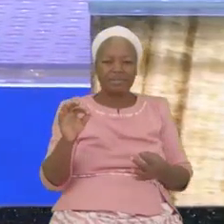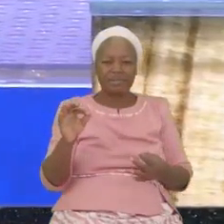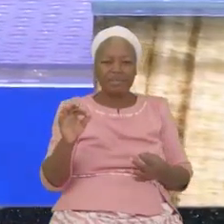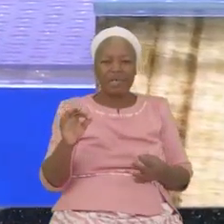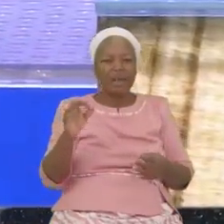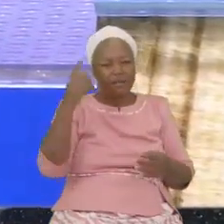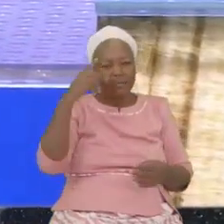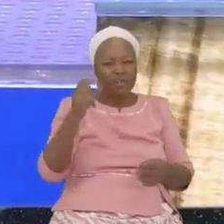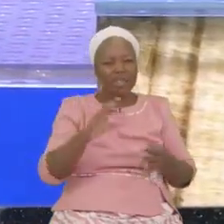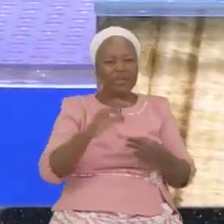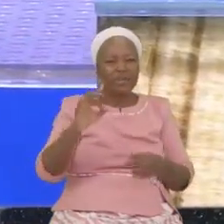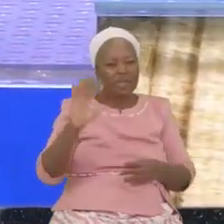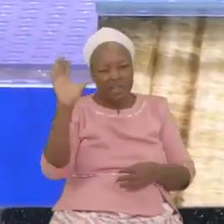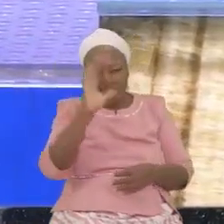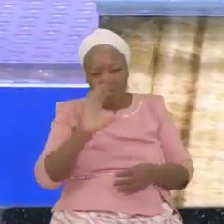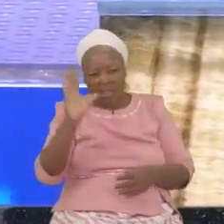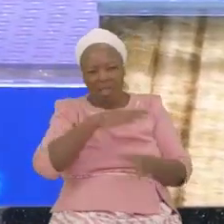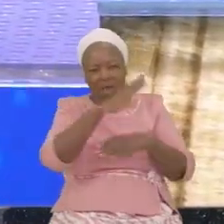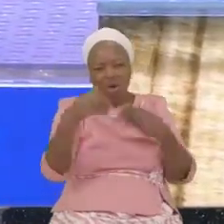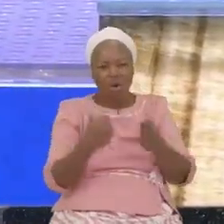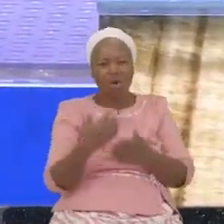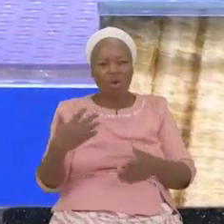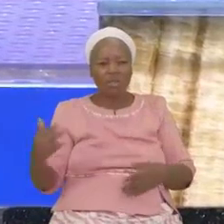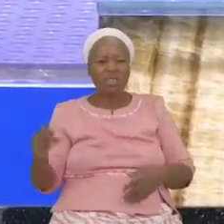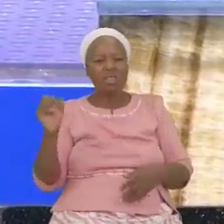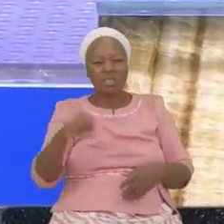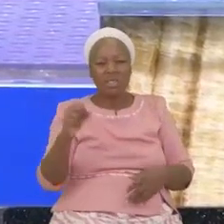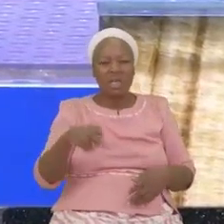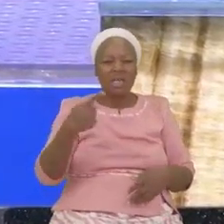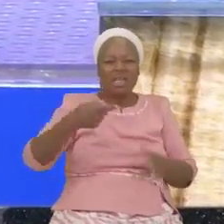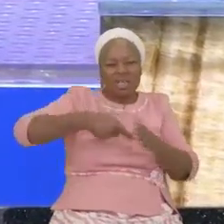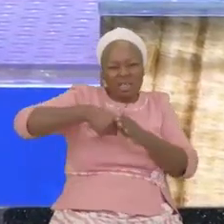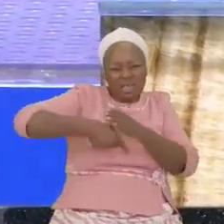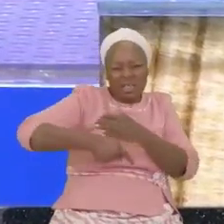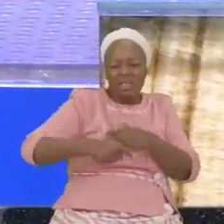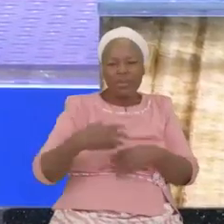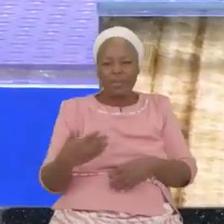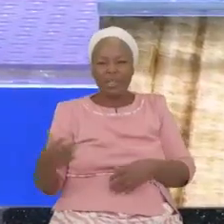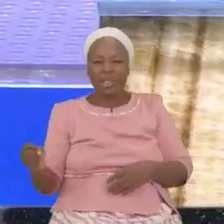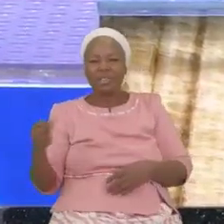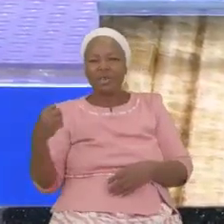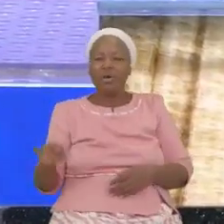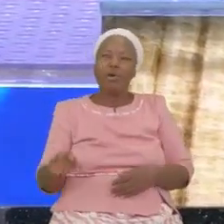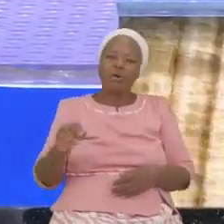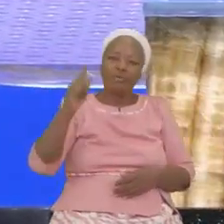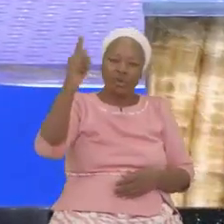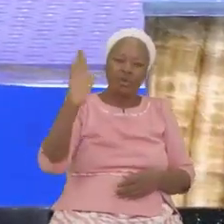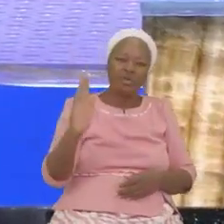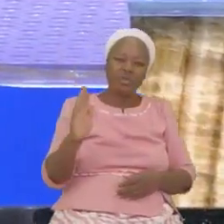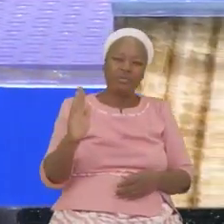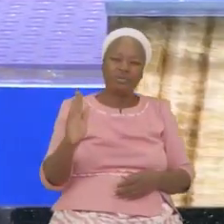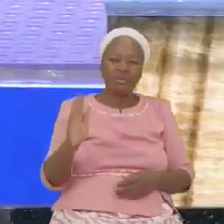For the Spirit searcheth all things, yea, the deep things of